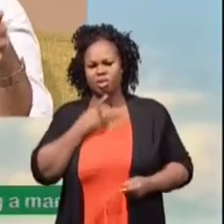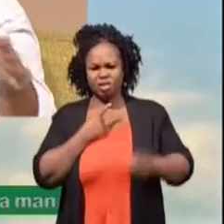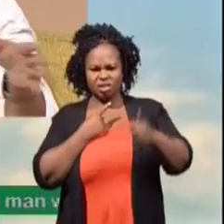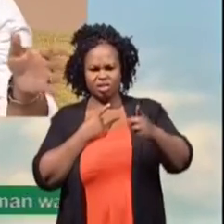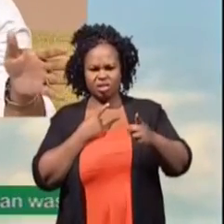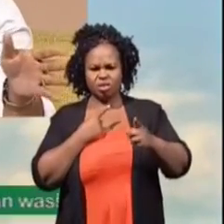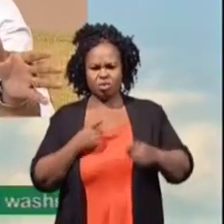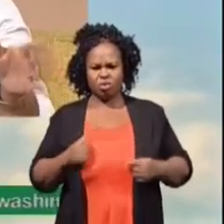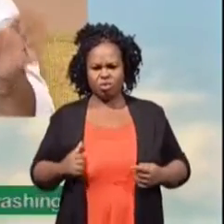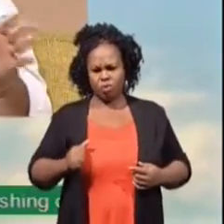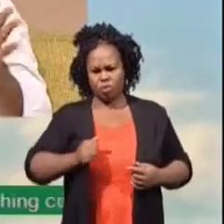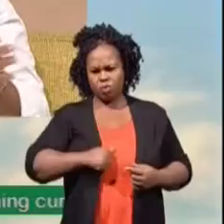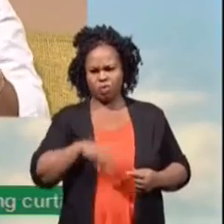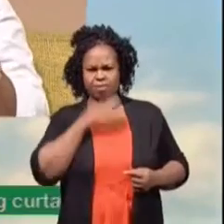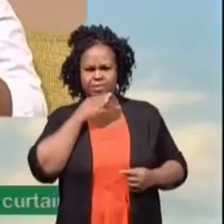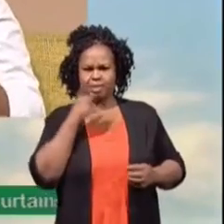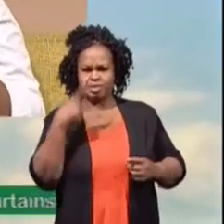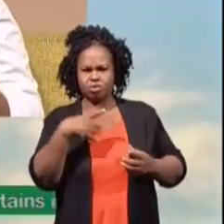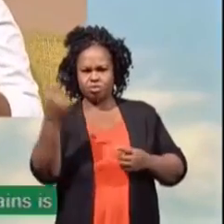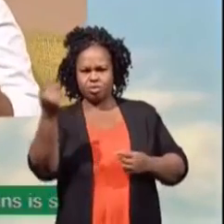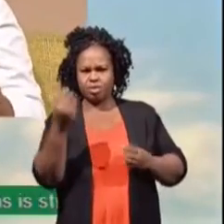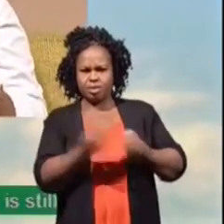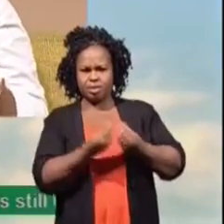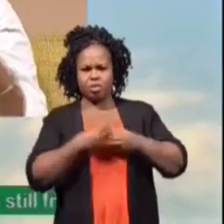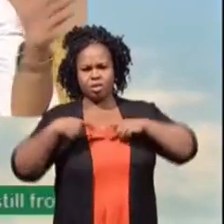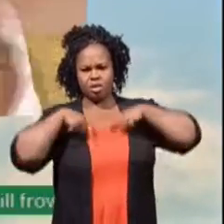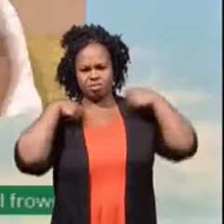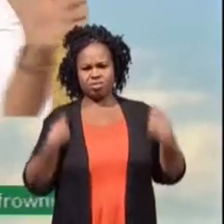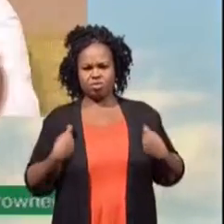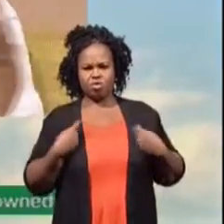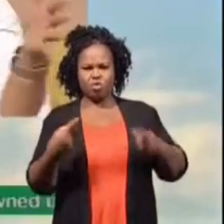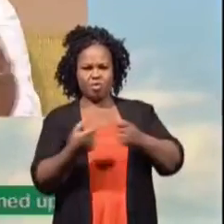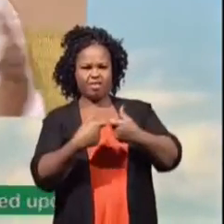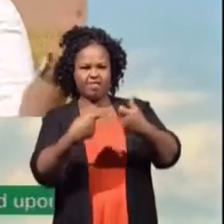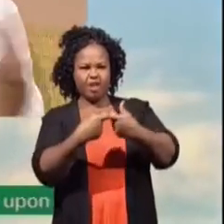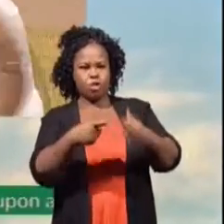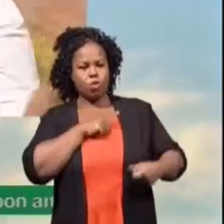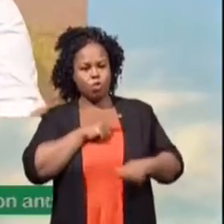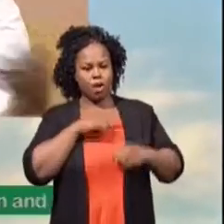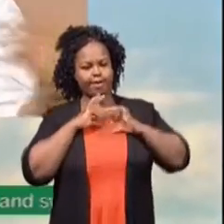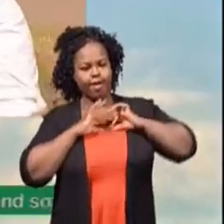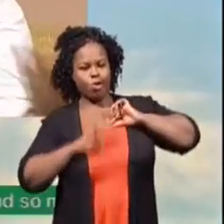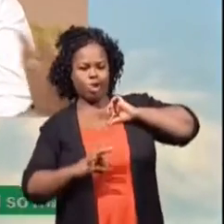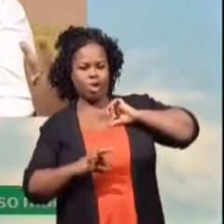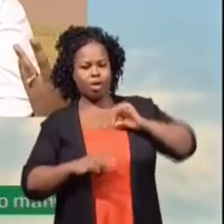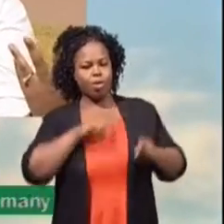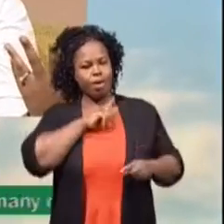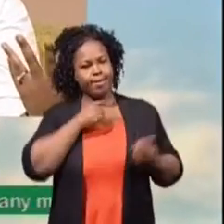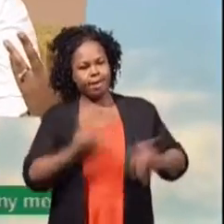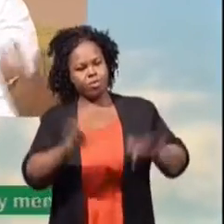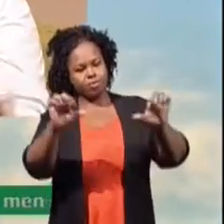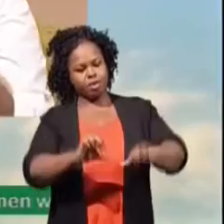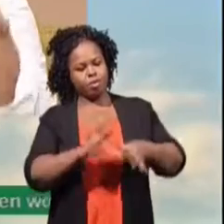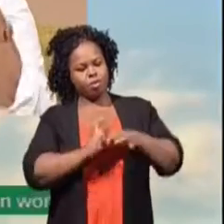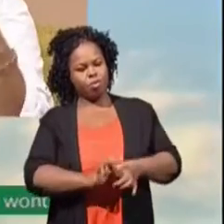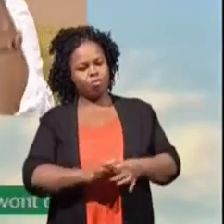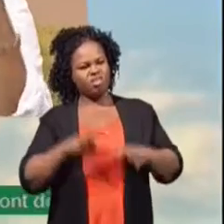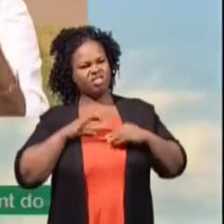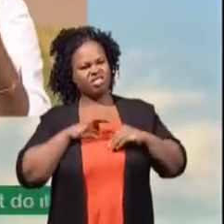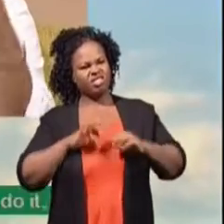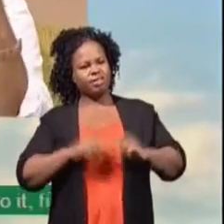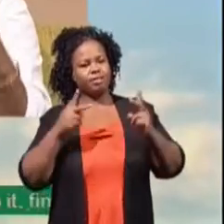know uba ishirt xa nje inobukhe wahamba samo wakhulula so masilwe ngalendaba yale shirt ngoku ingekhoyo le nto yale shirt